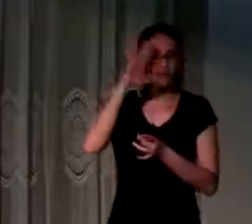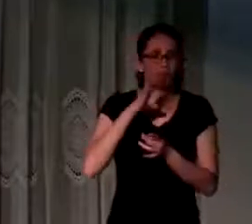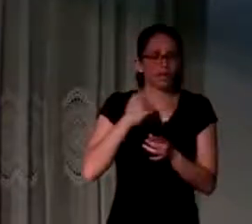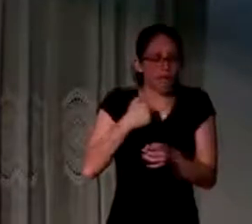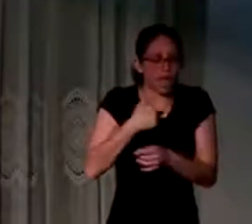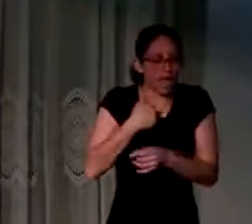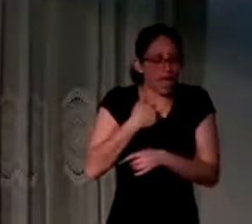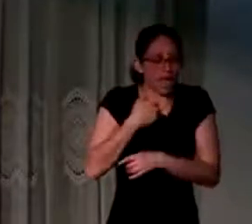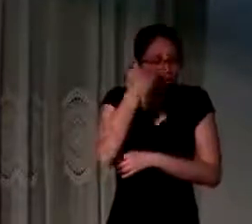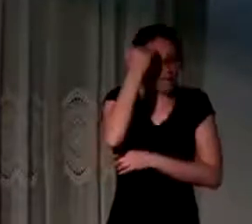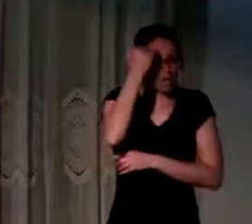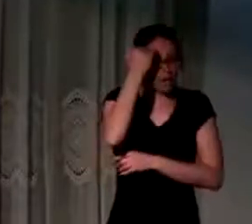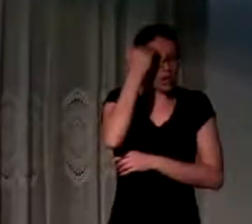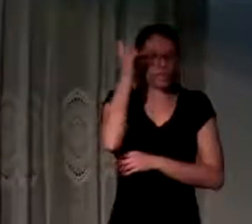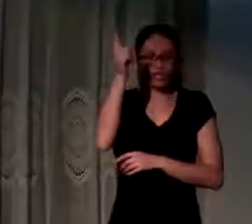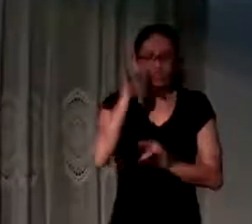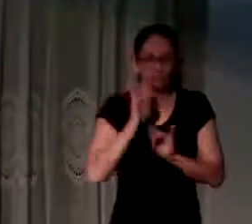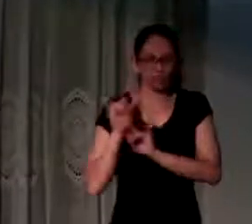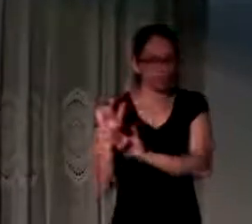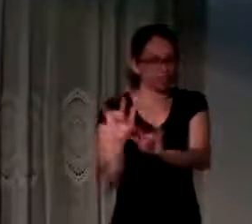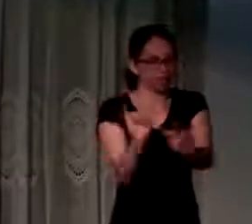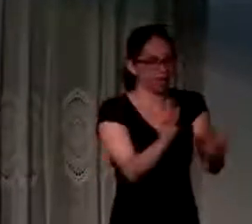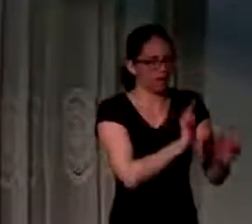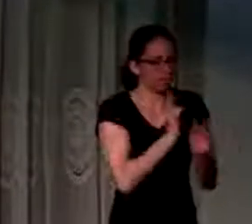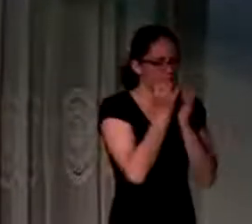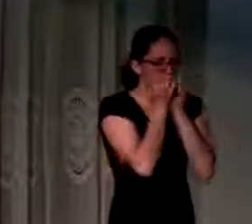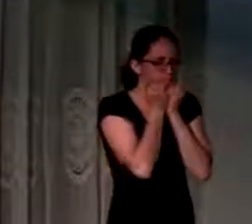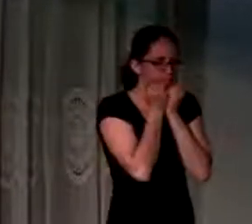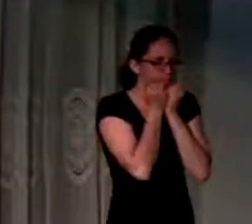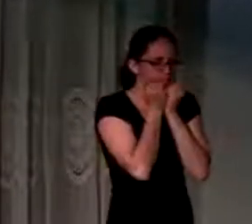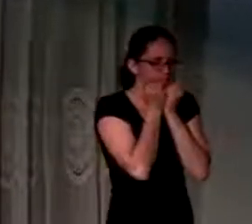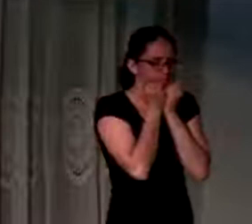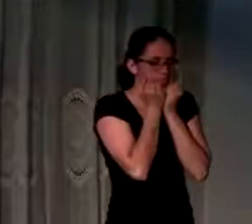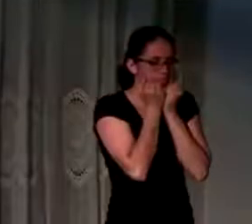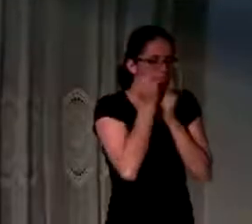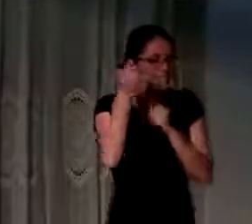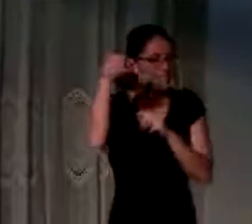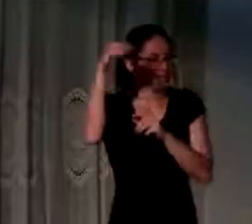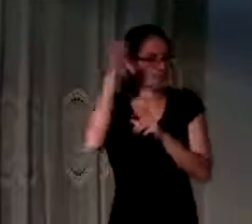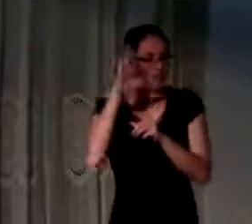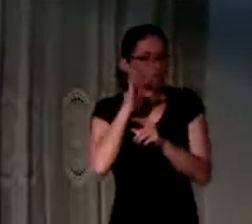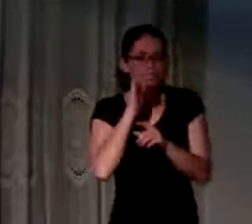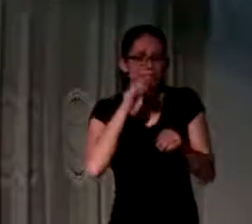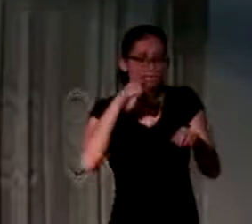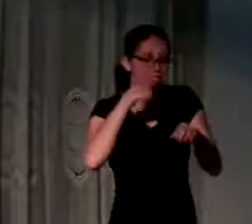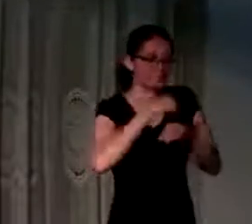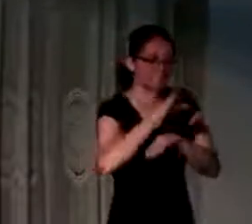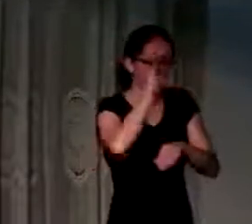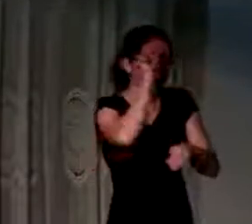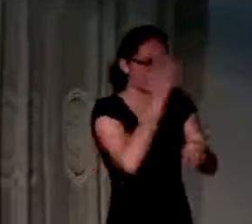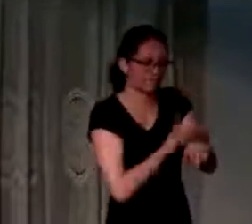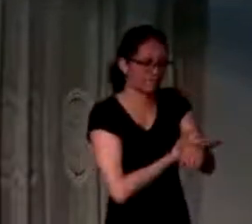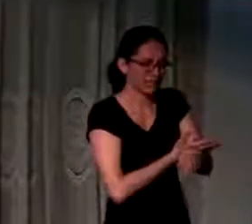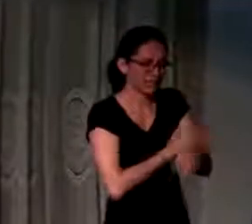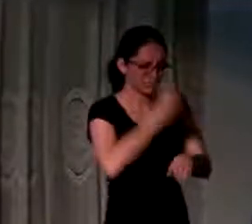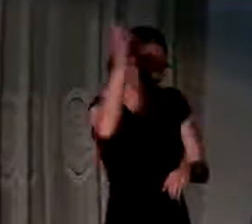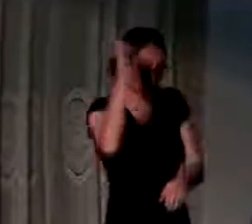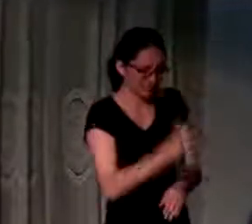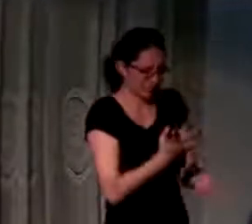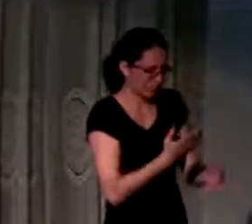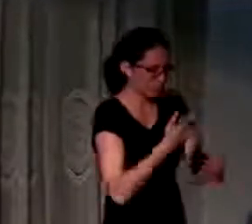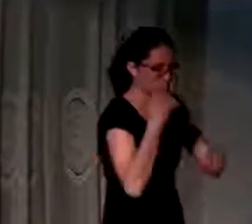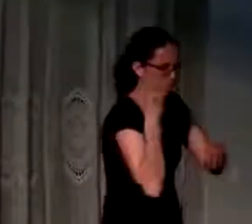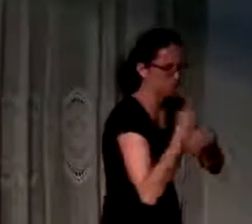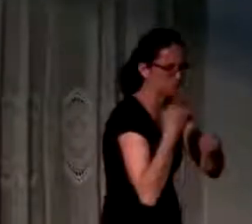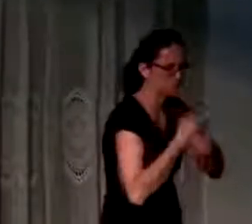that you love us, and that God did not send his Son into the world to condemn the world, but